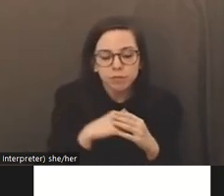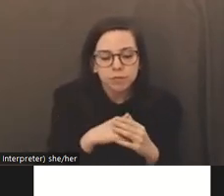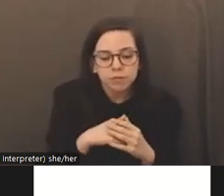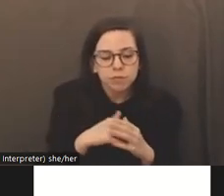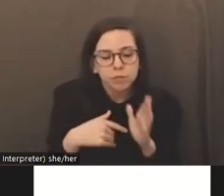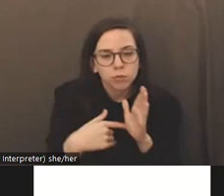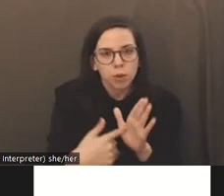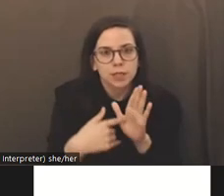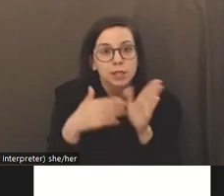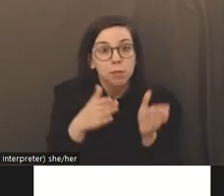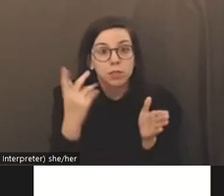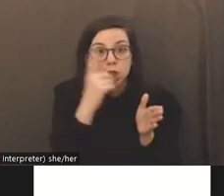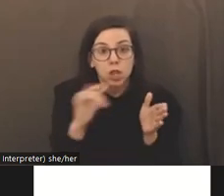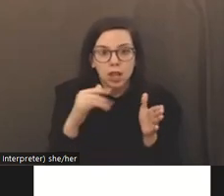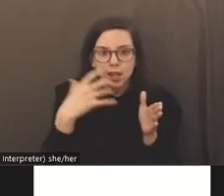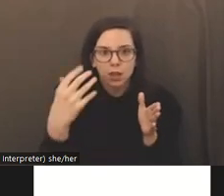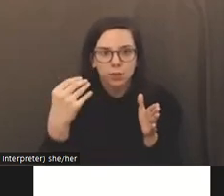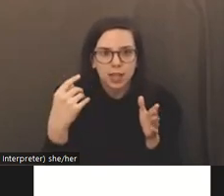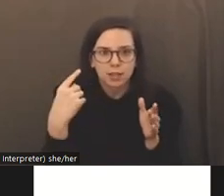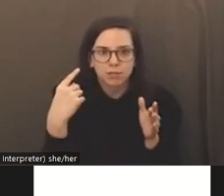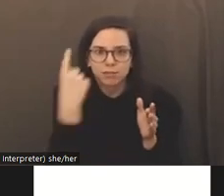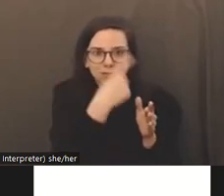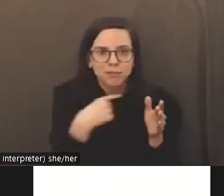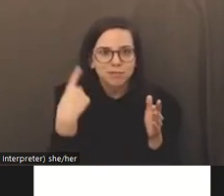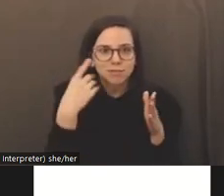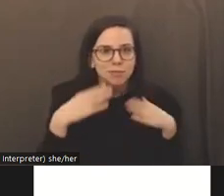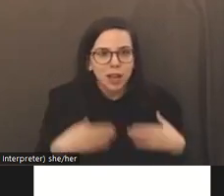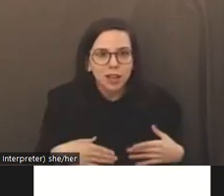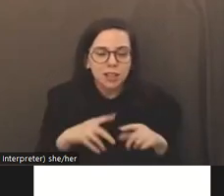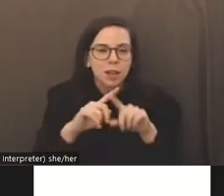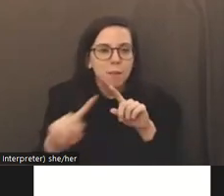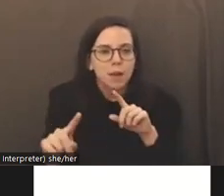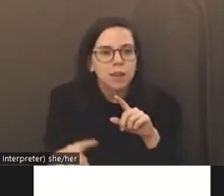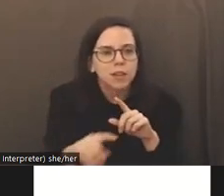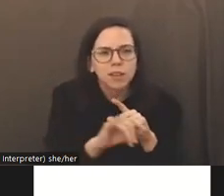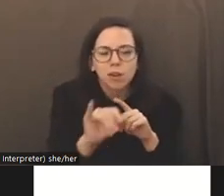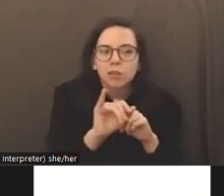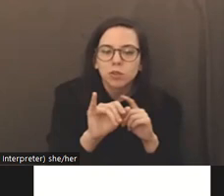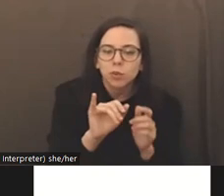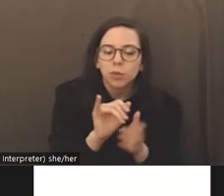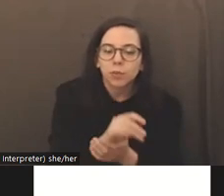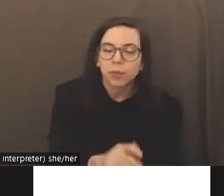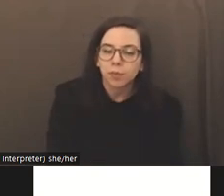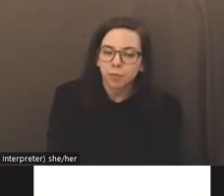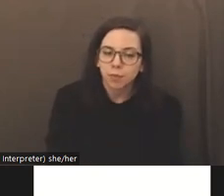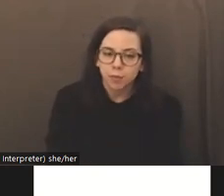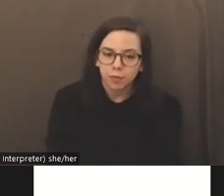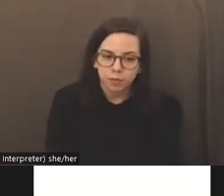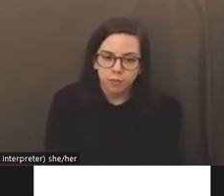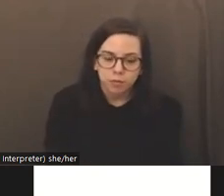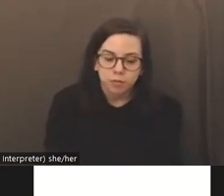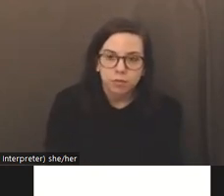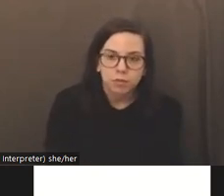looks like on the outside. But what an artist also brings to a portrait is something